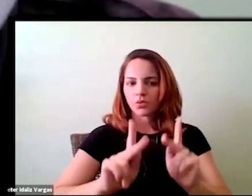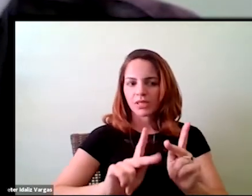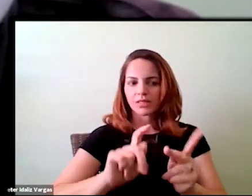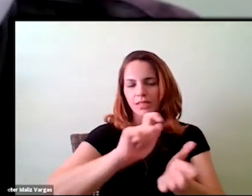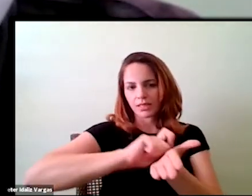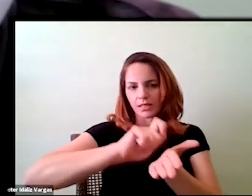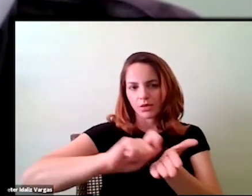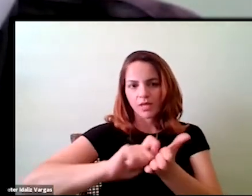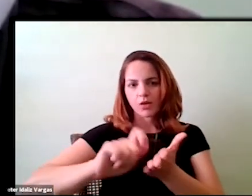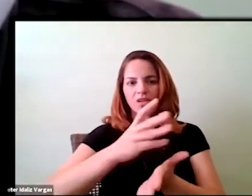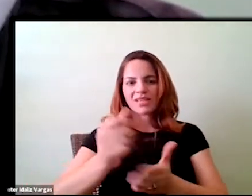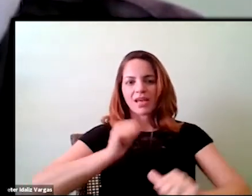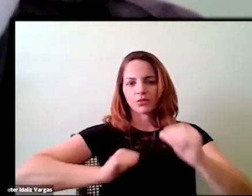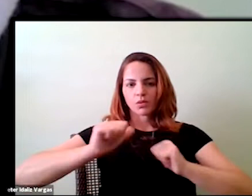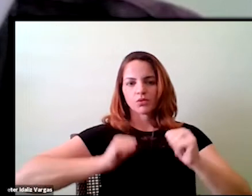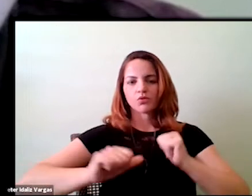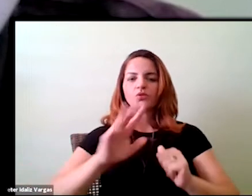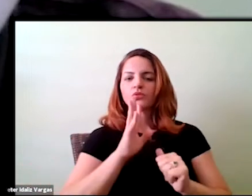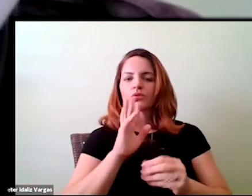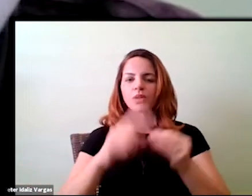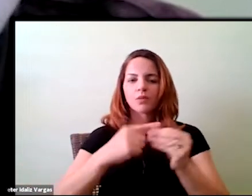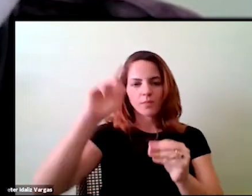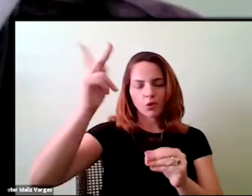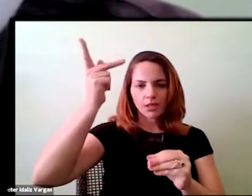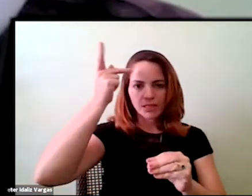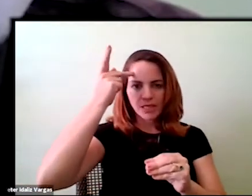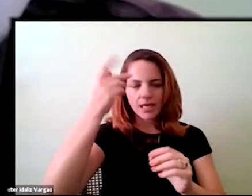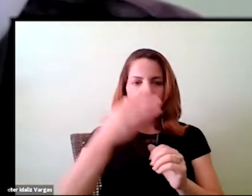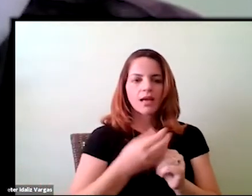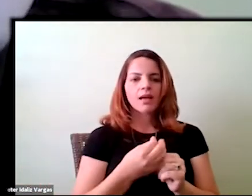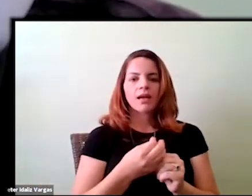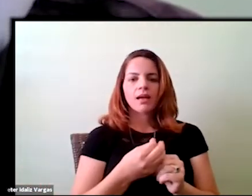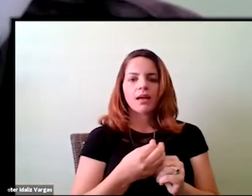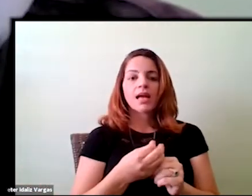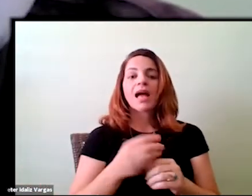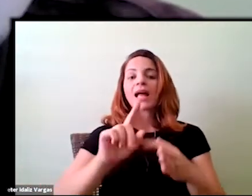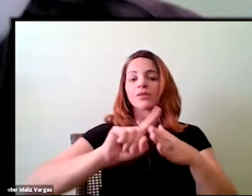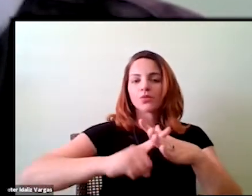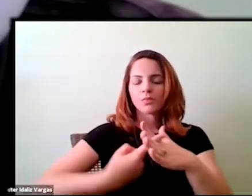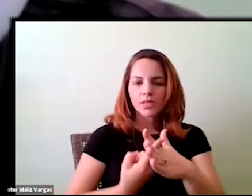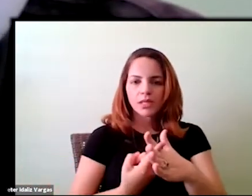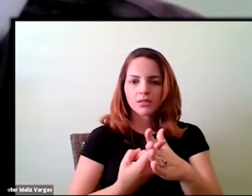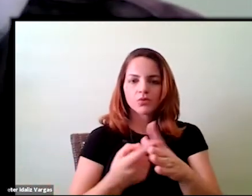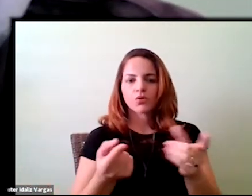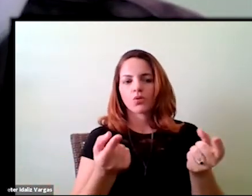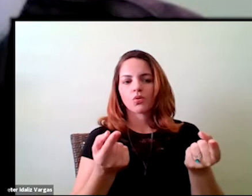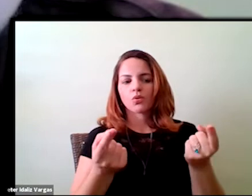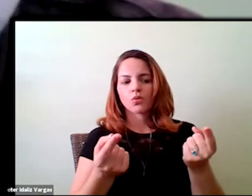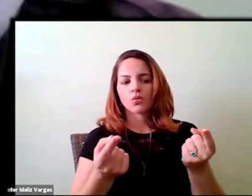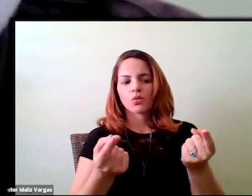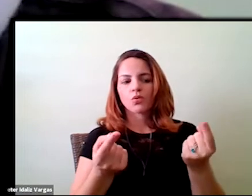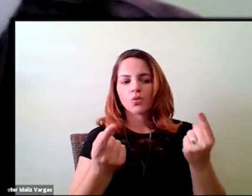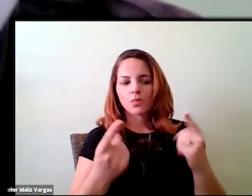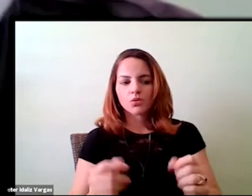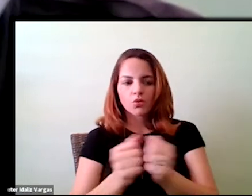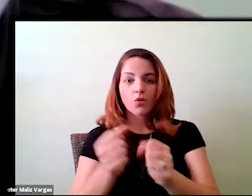in the cafe's founding. Initially situated within the cafe's physical space and countercultural